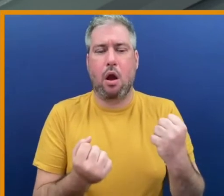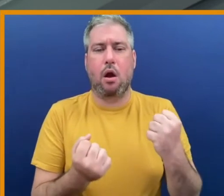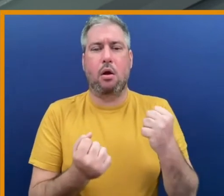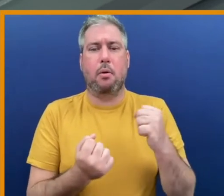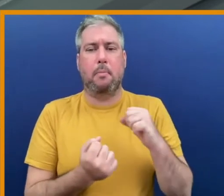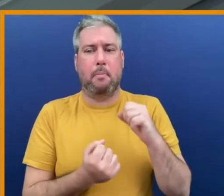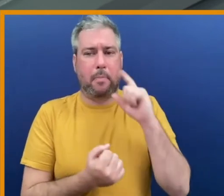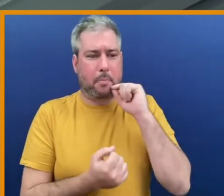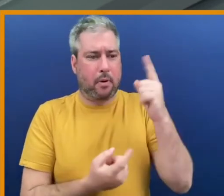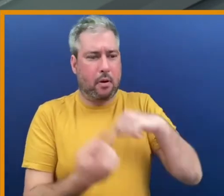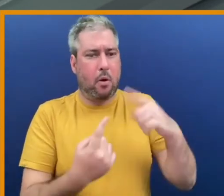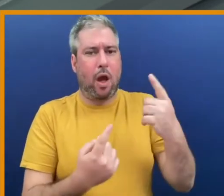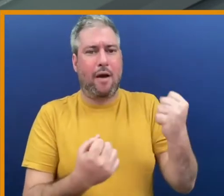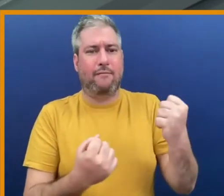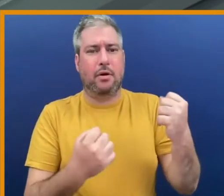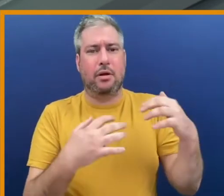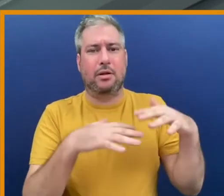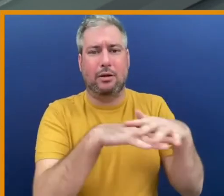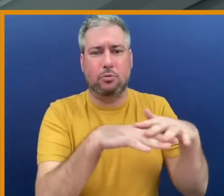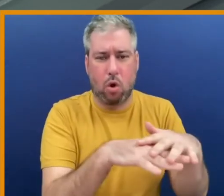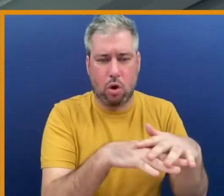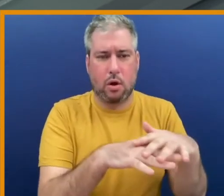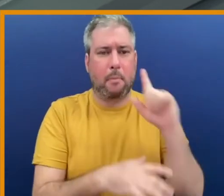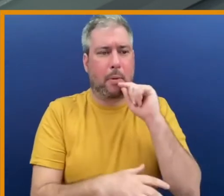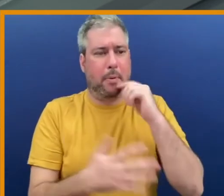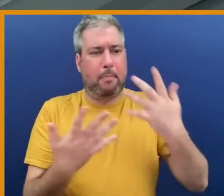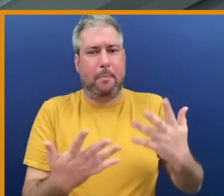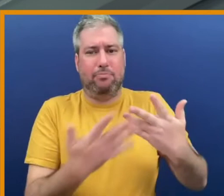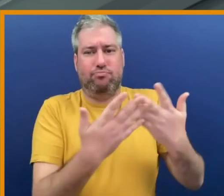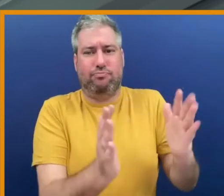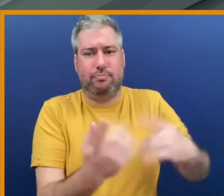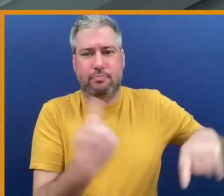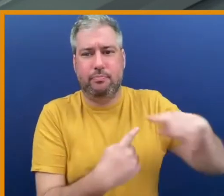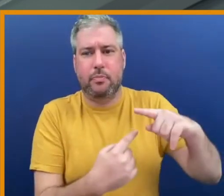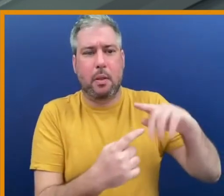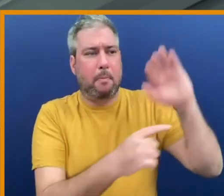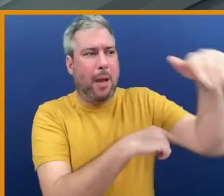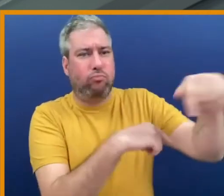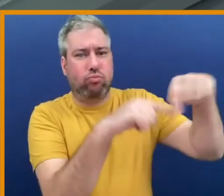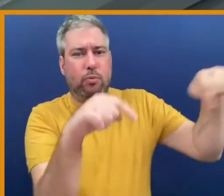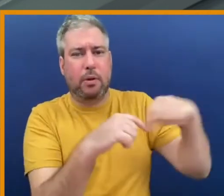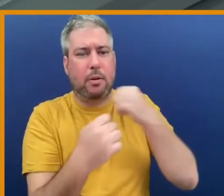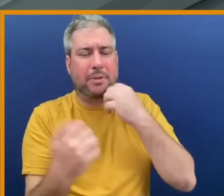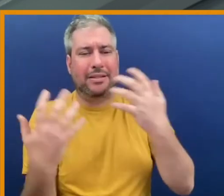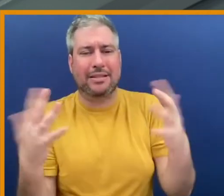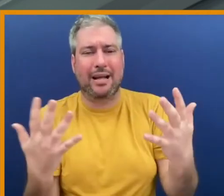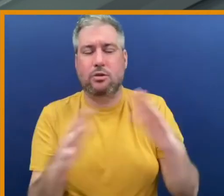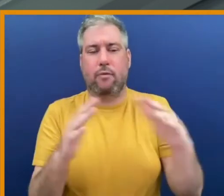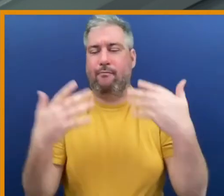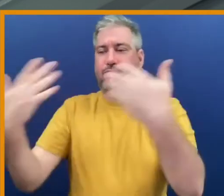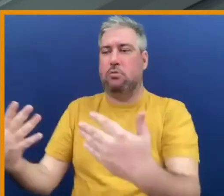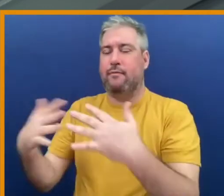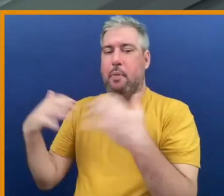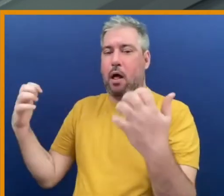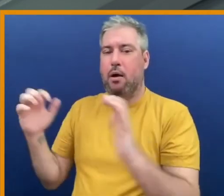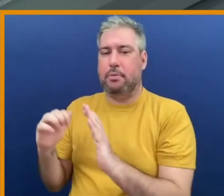10, not the front houses of Parliament. And that's why I think this part of the motion is so